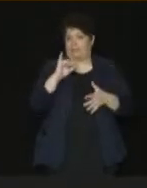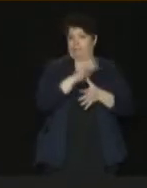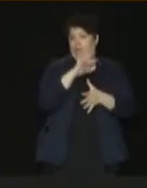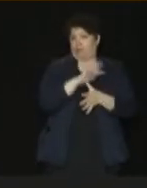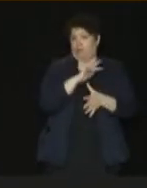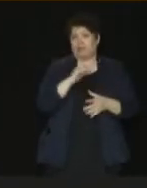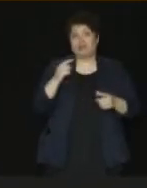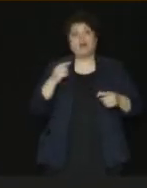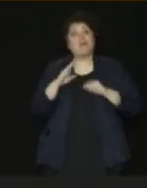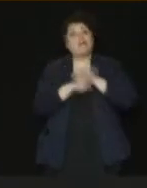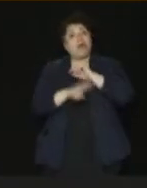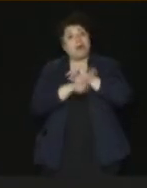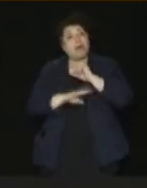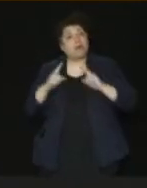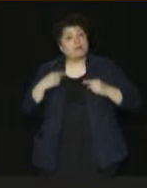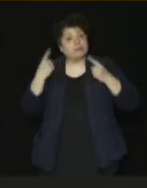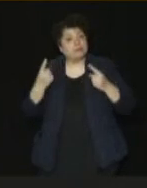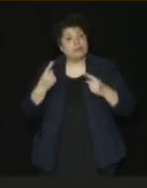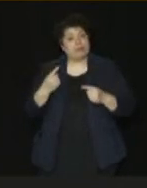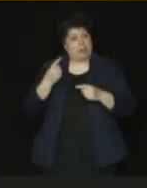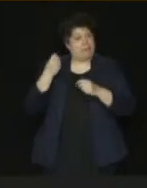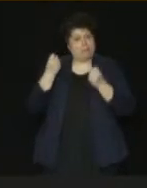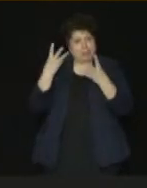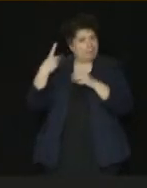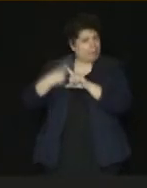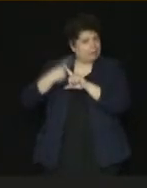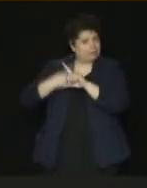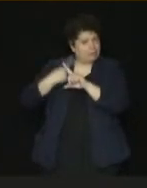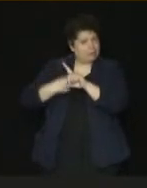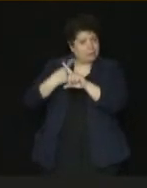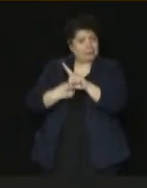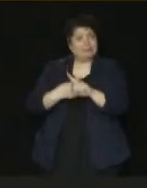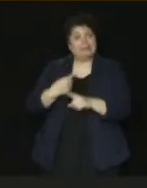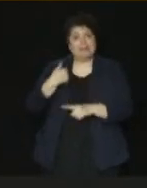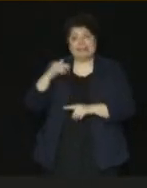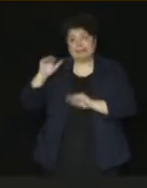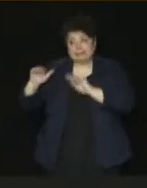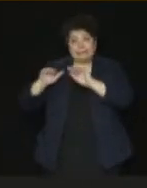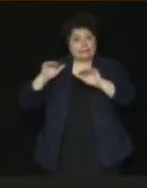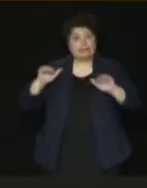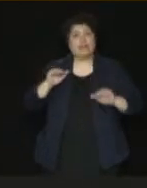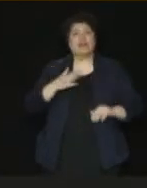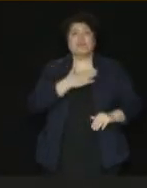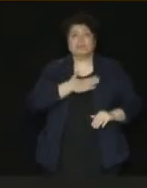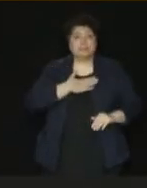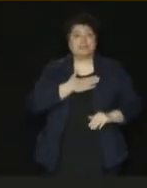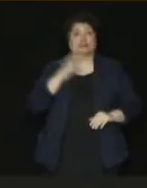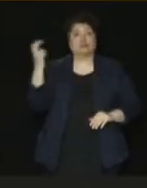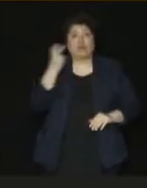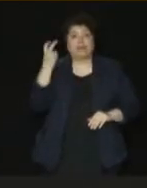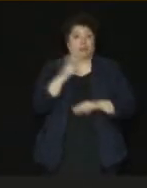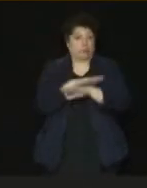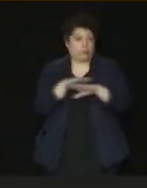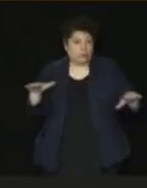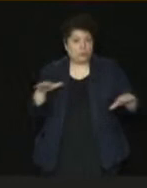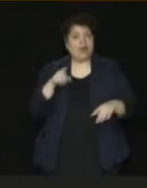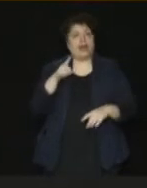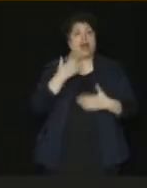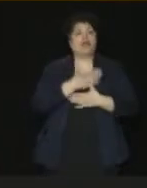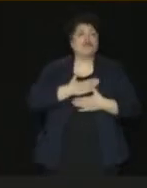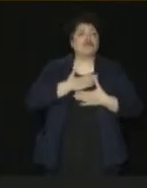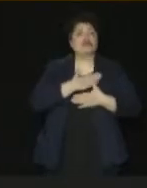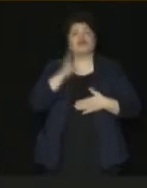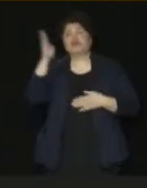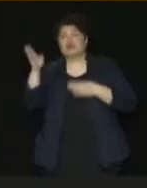Since the fall, for months and months now, we have been saying to Canadians to not travel, to not leave the country, because